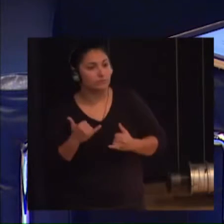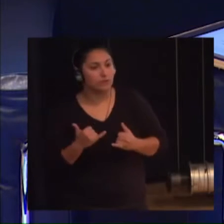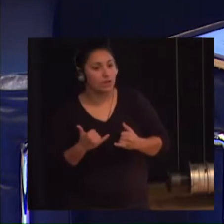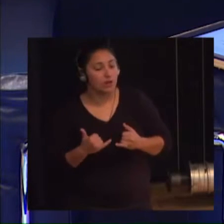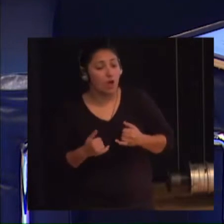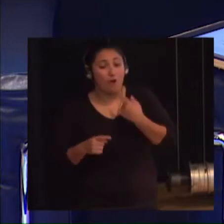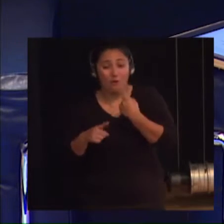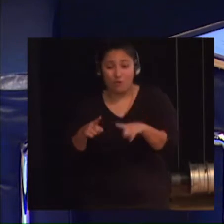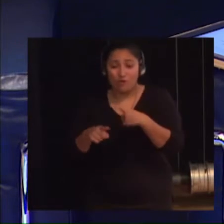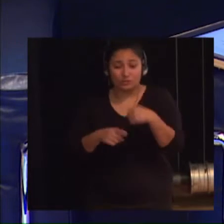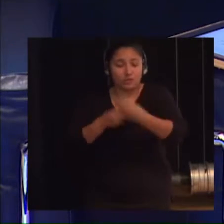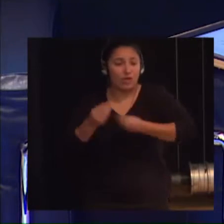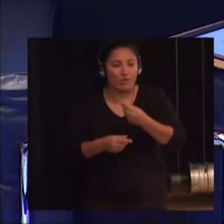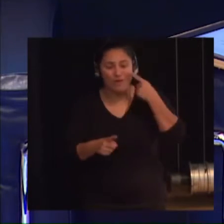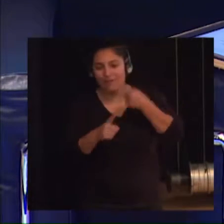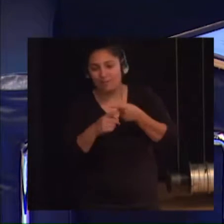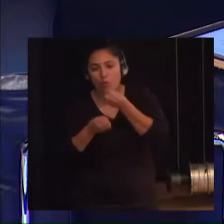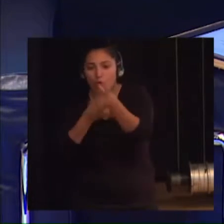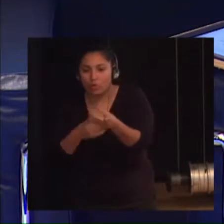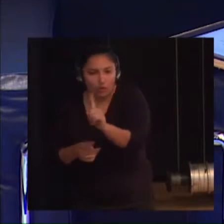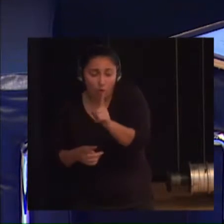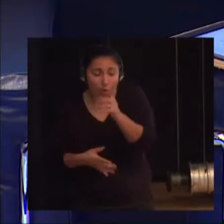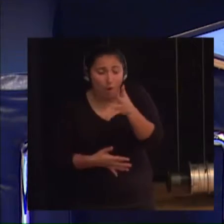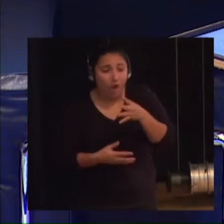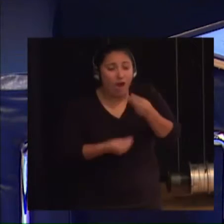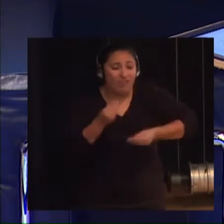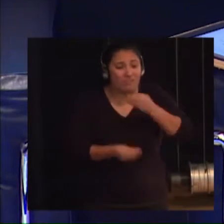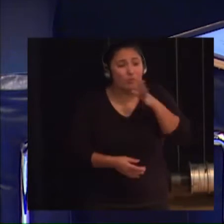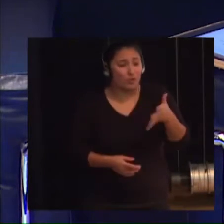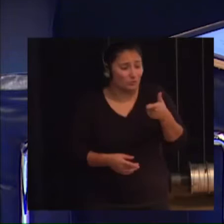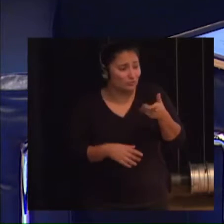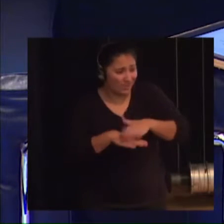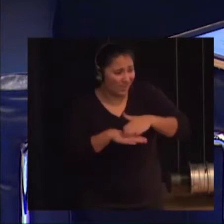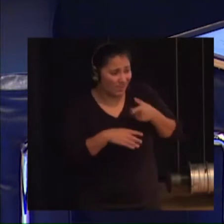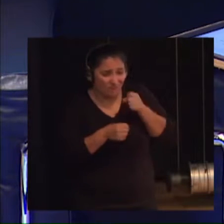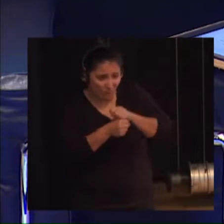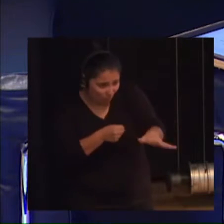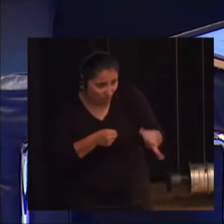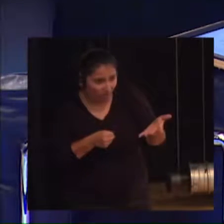how foundations operate in communications in the US and Europe. Absolutely.